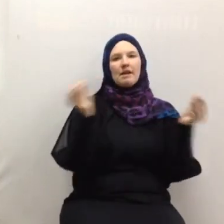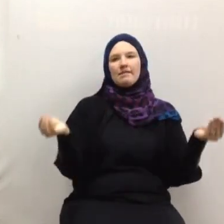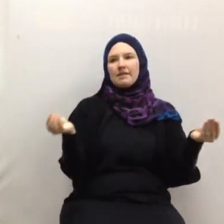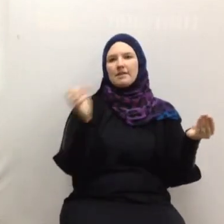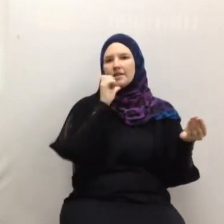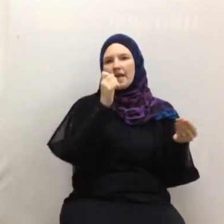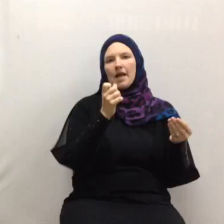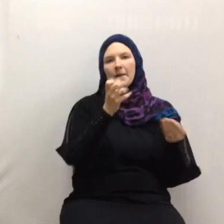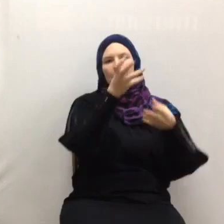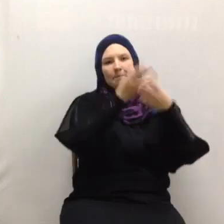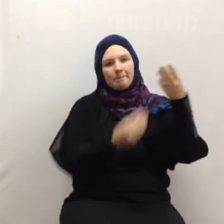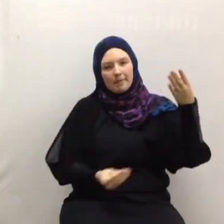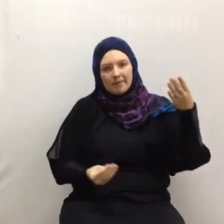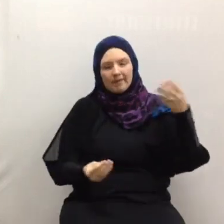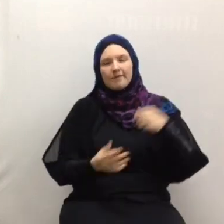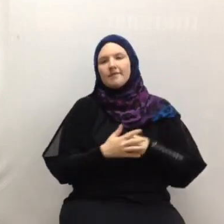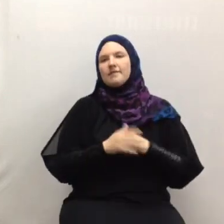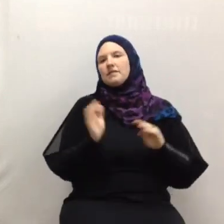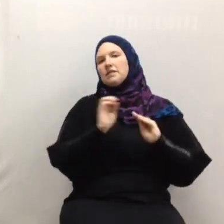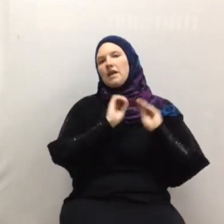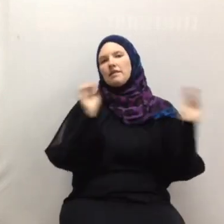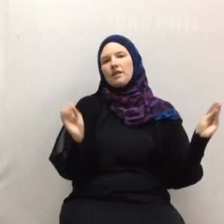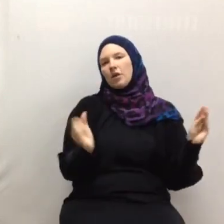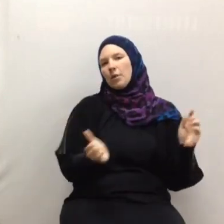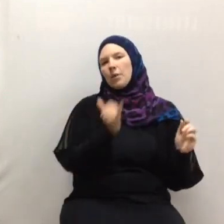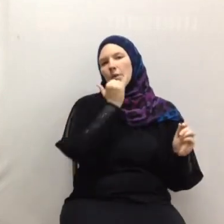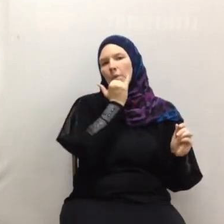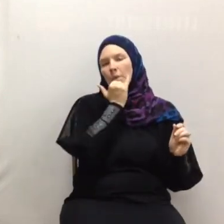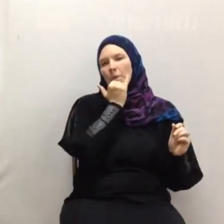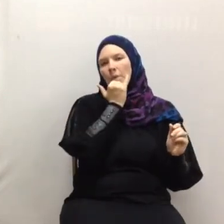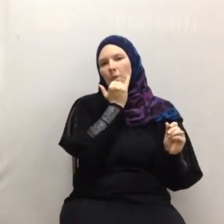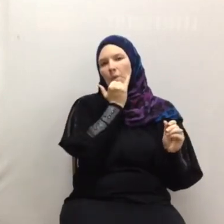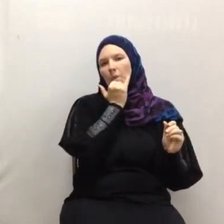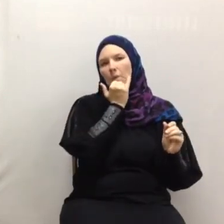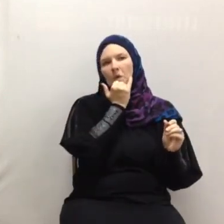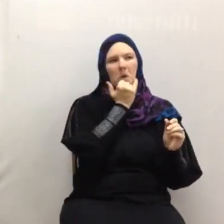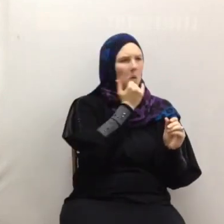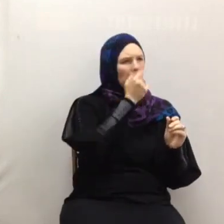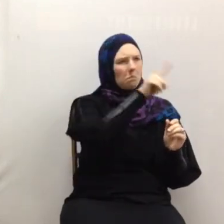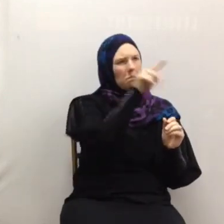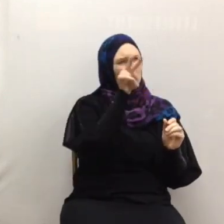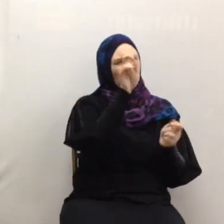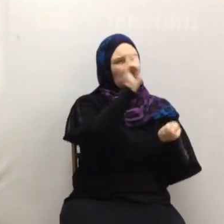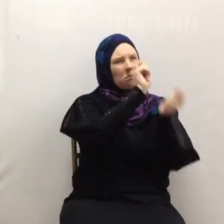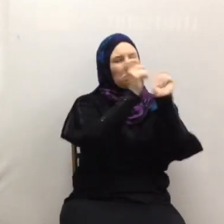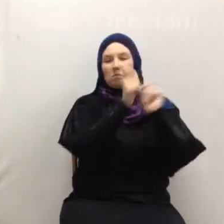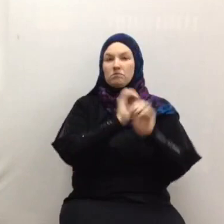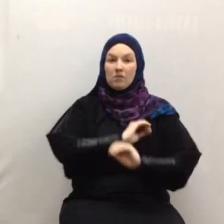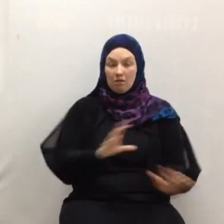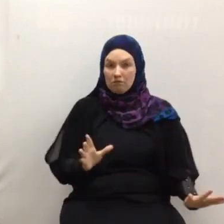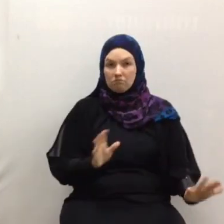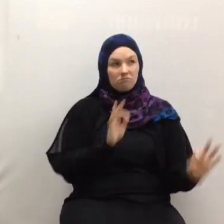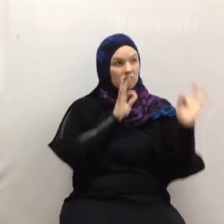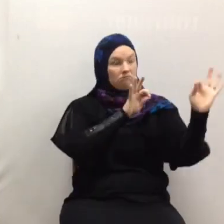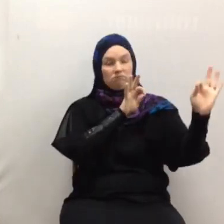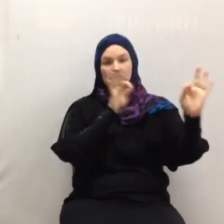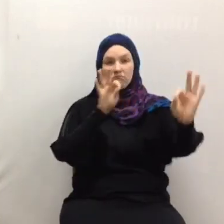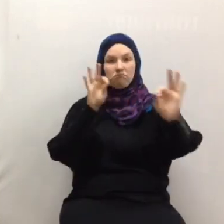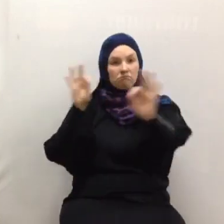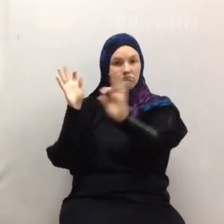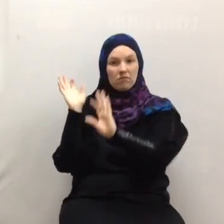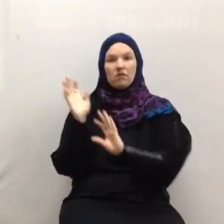it, there is nothing wrong to fix it, and there is nothing that